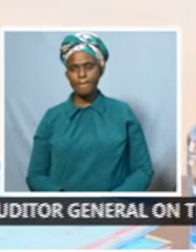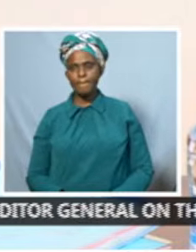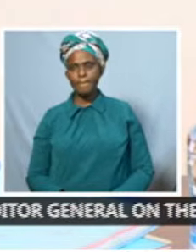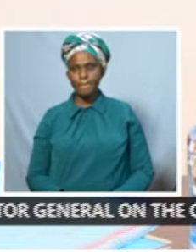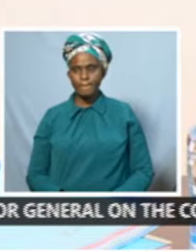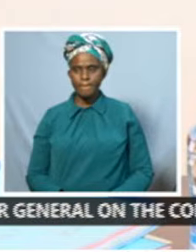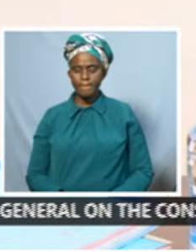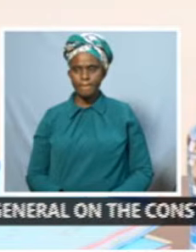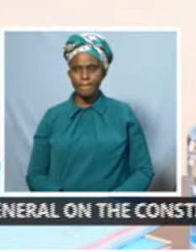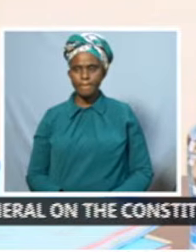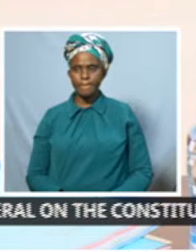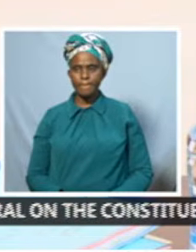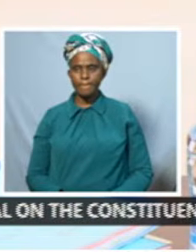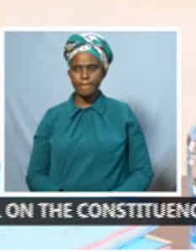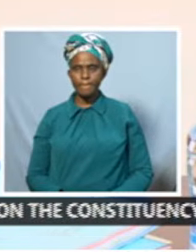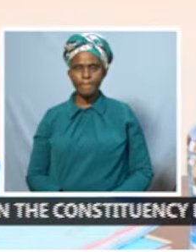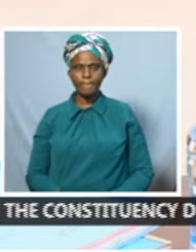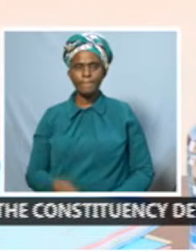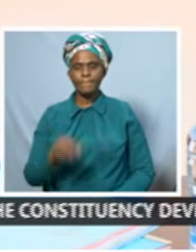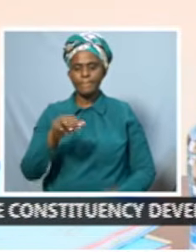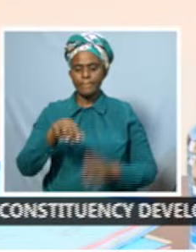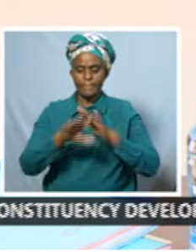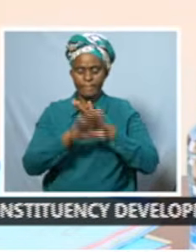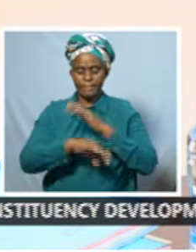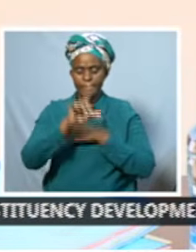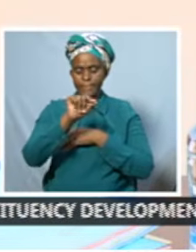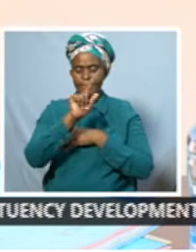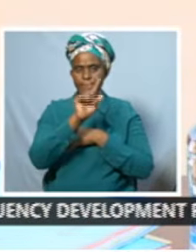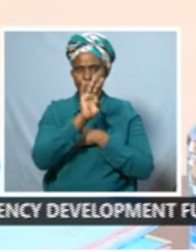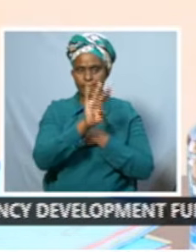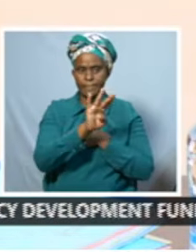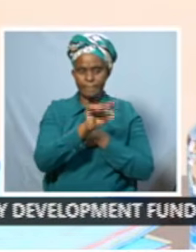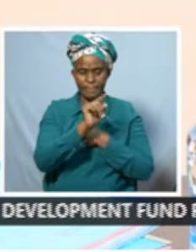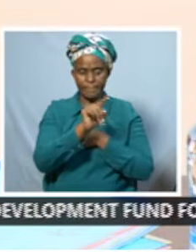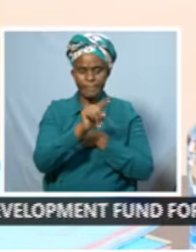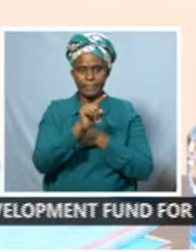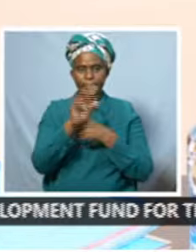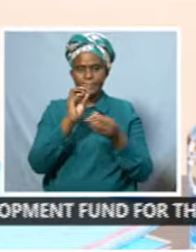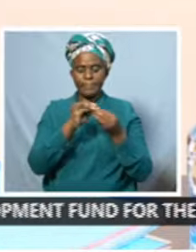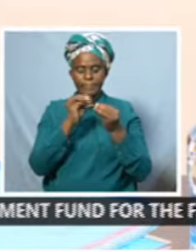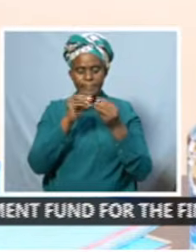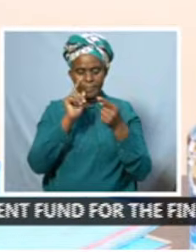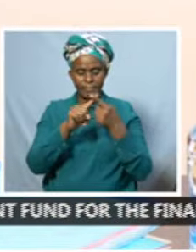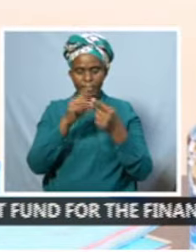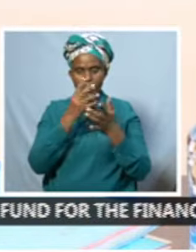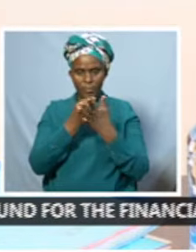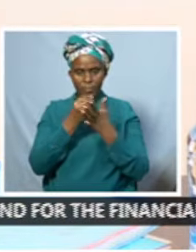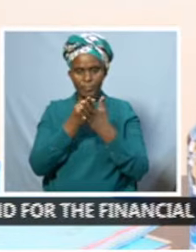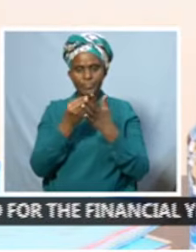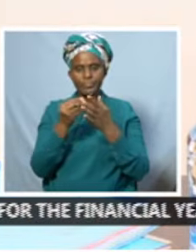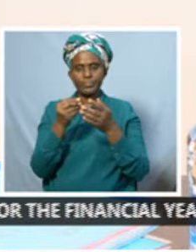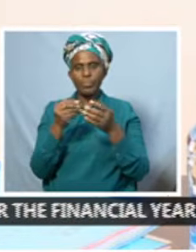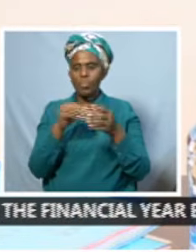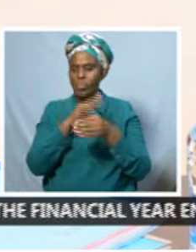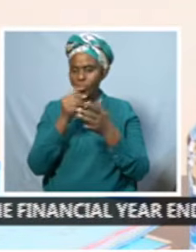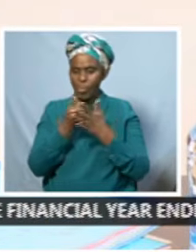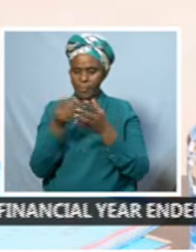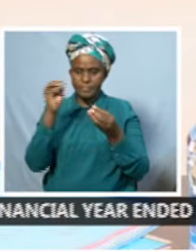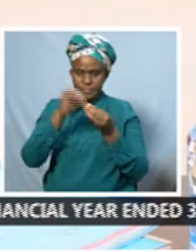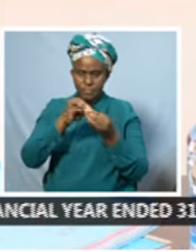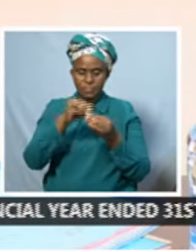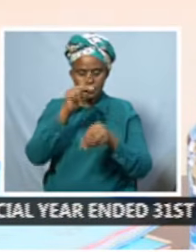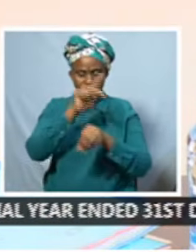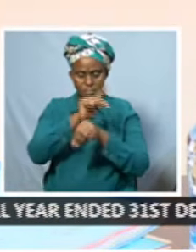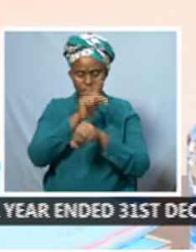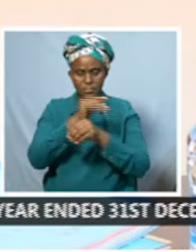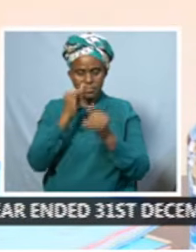And then under 2024, number 1, the funds have been topped up and the project has